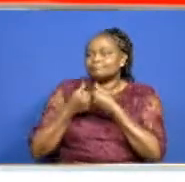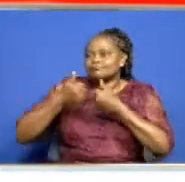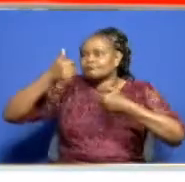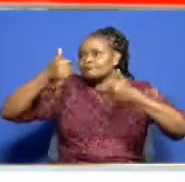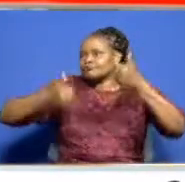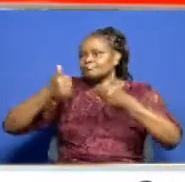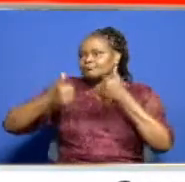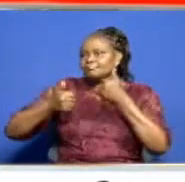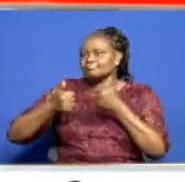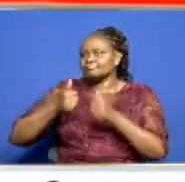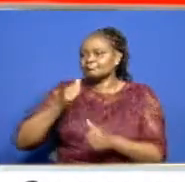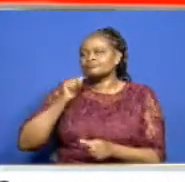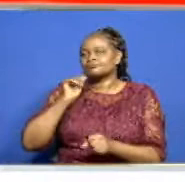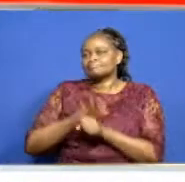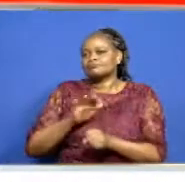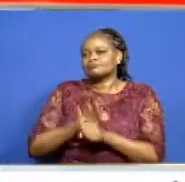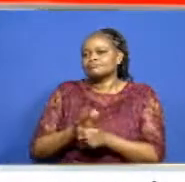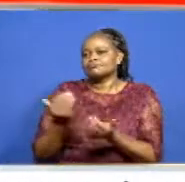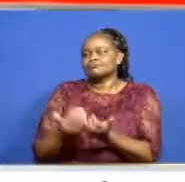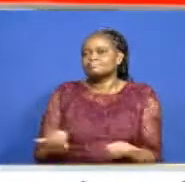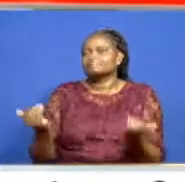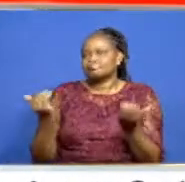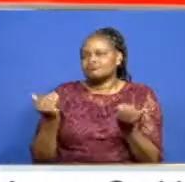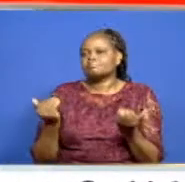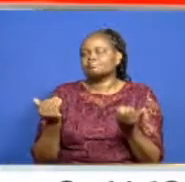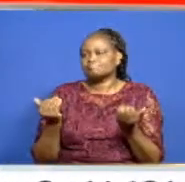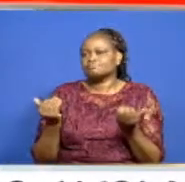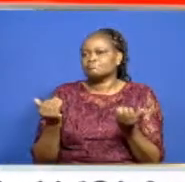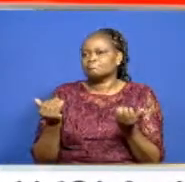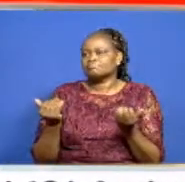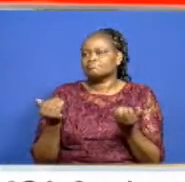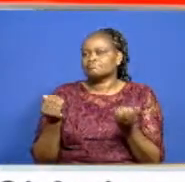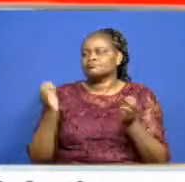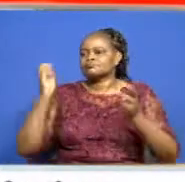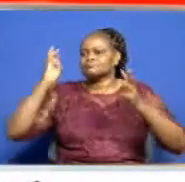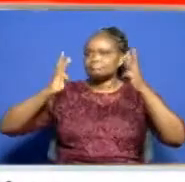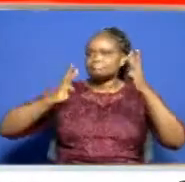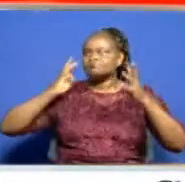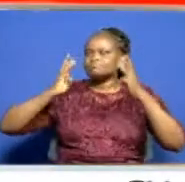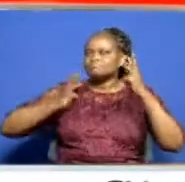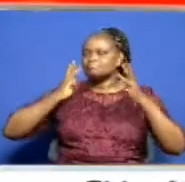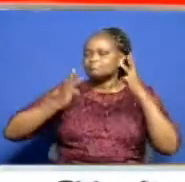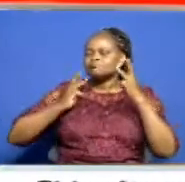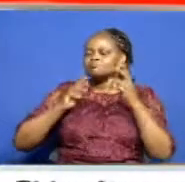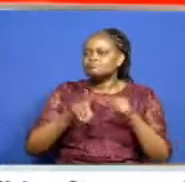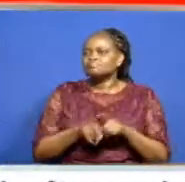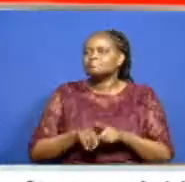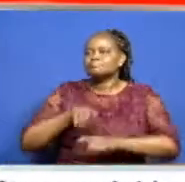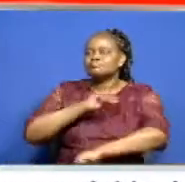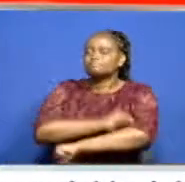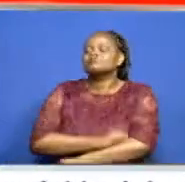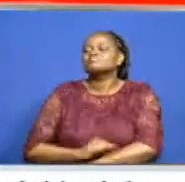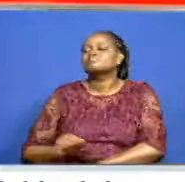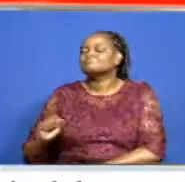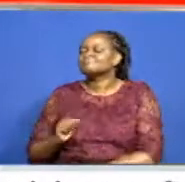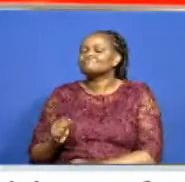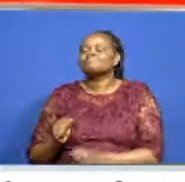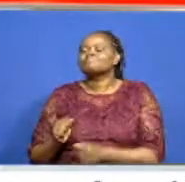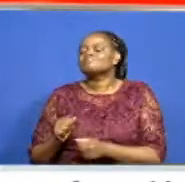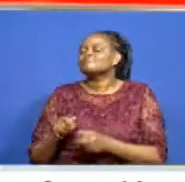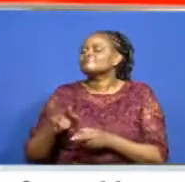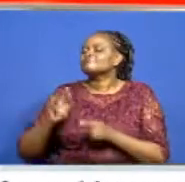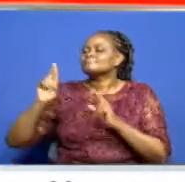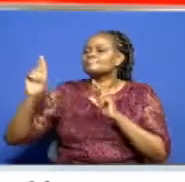quite a number of children are now panicky, and a lot of schoolgirls have been abused. A lot of students